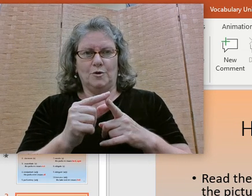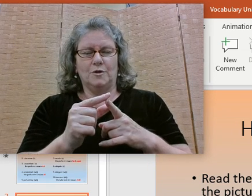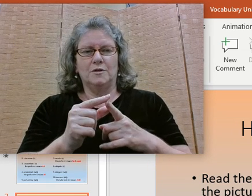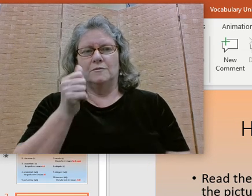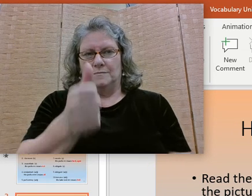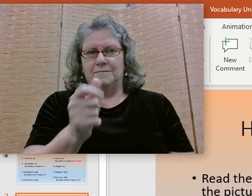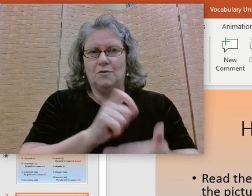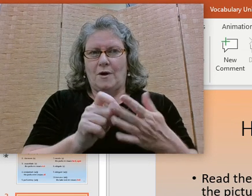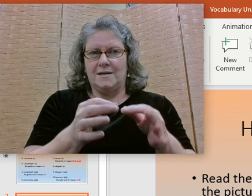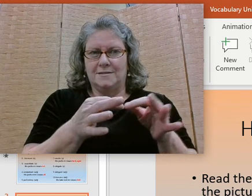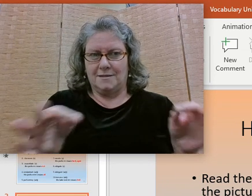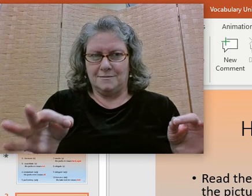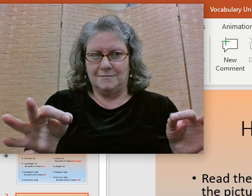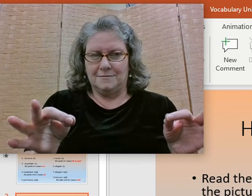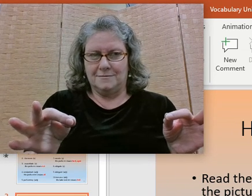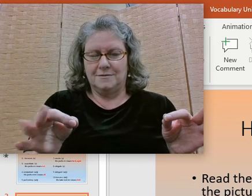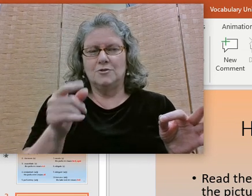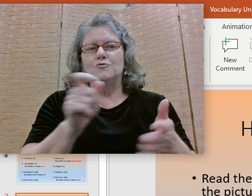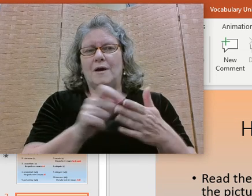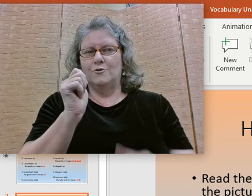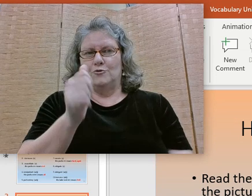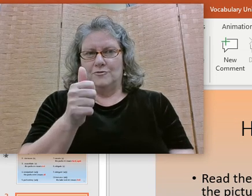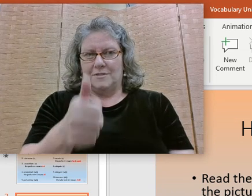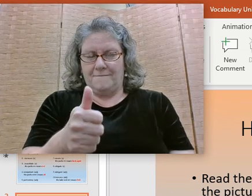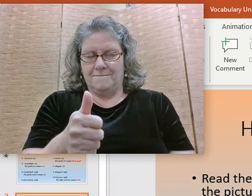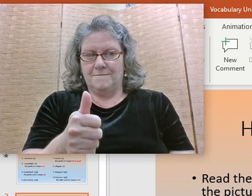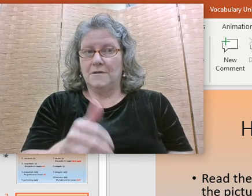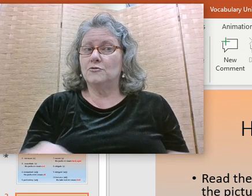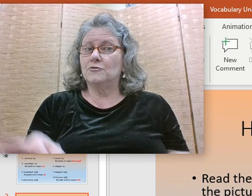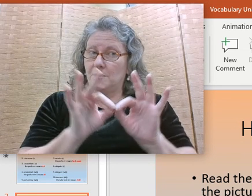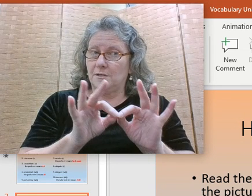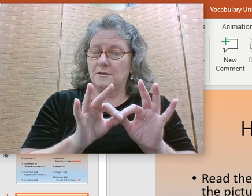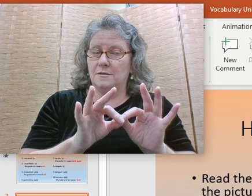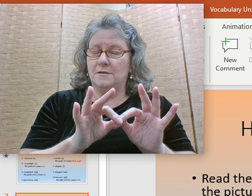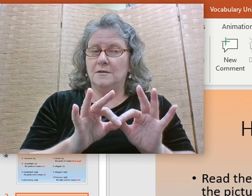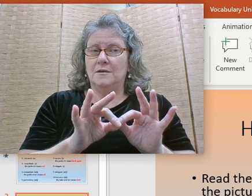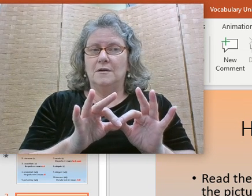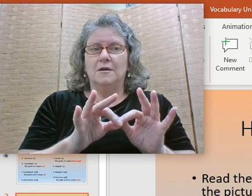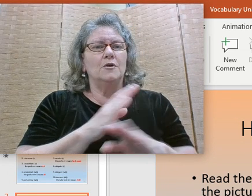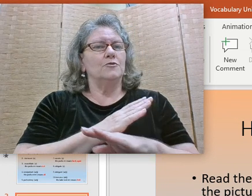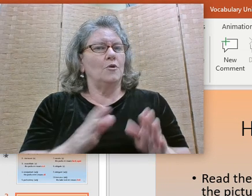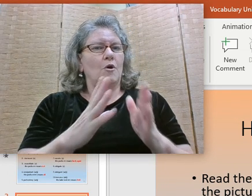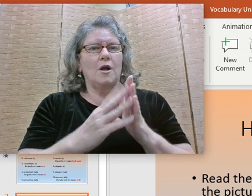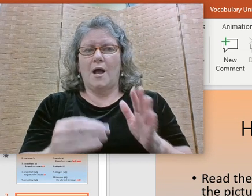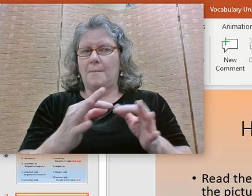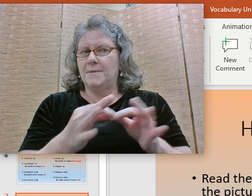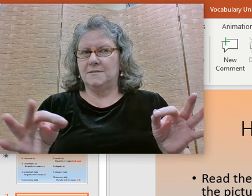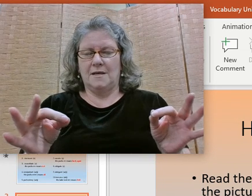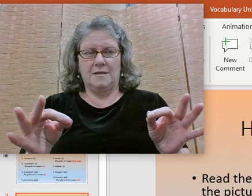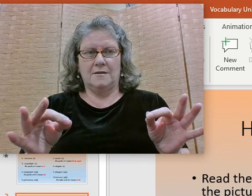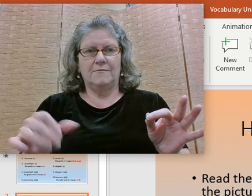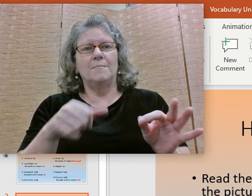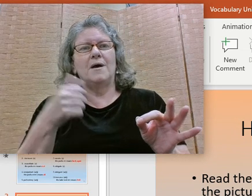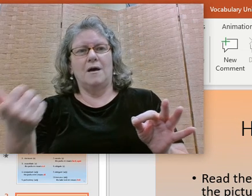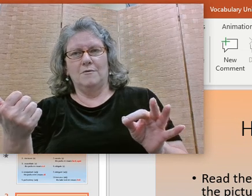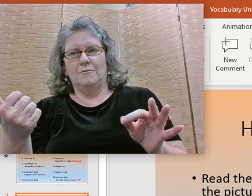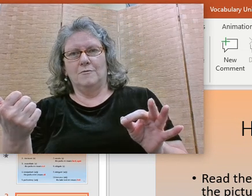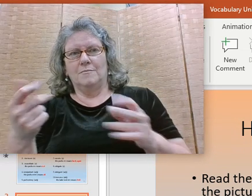original sentence that you write yourself. This is critical. Do not copy a sentence from another